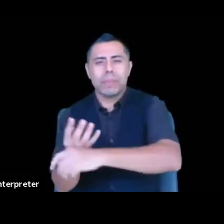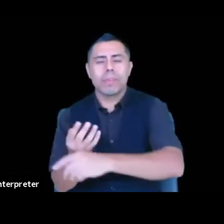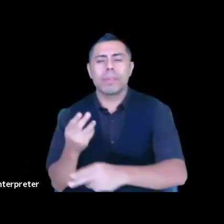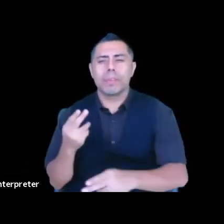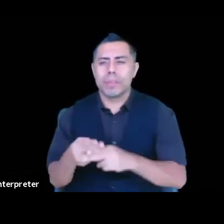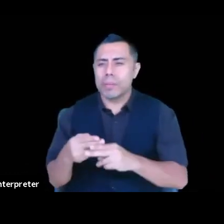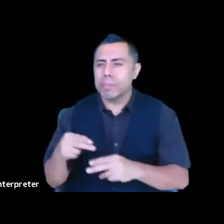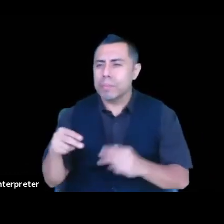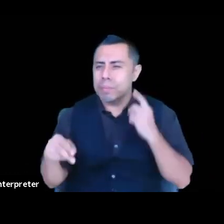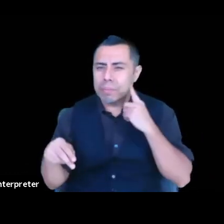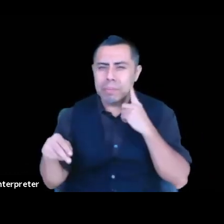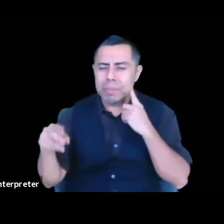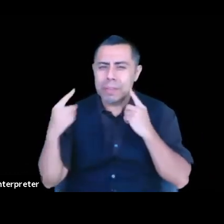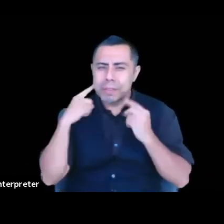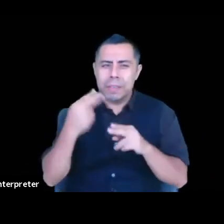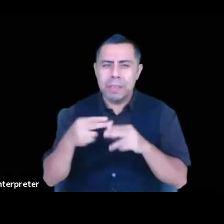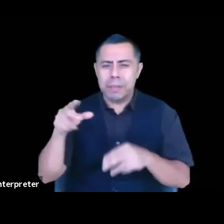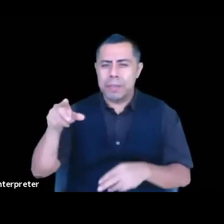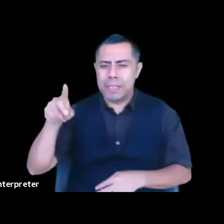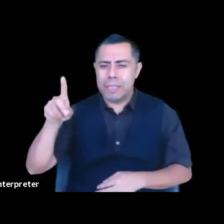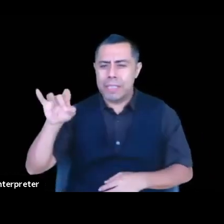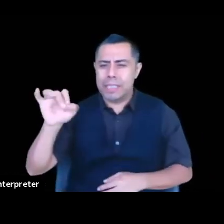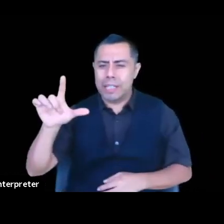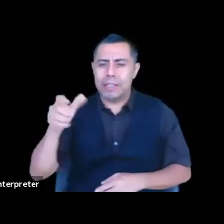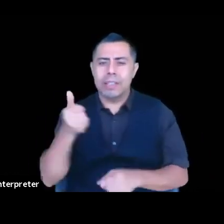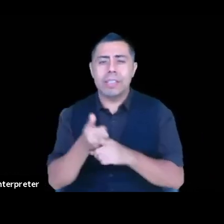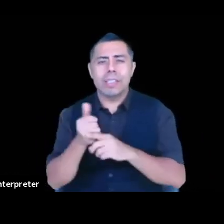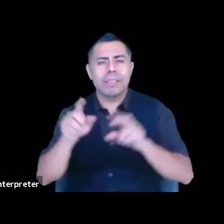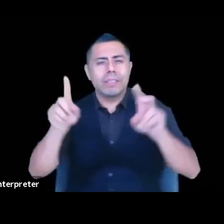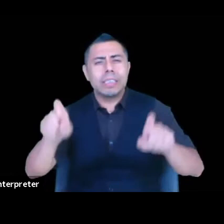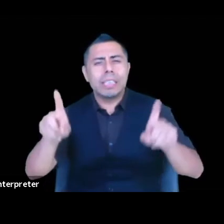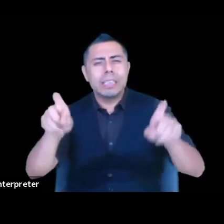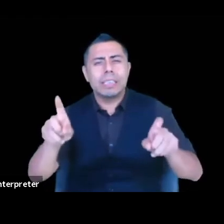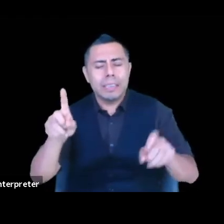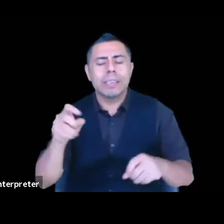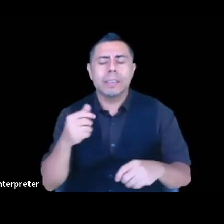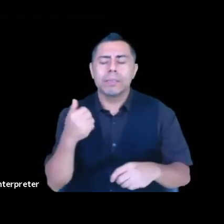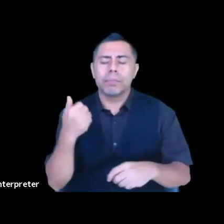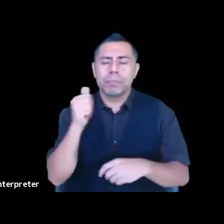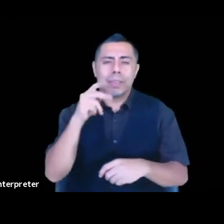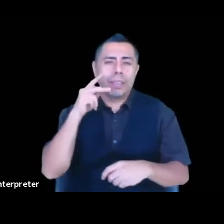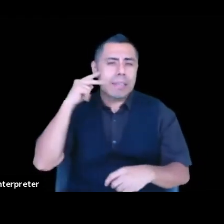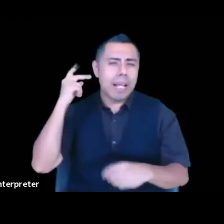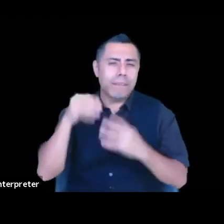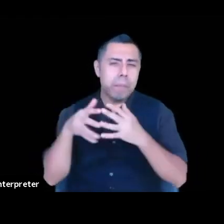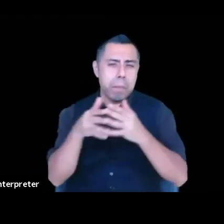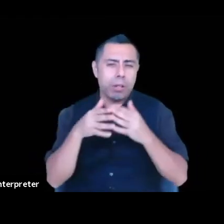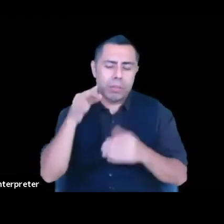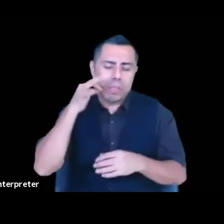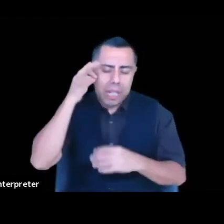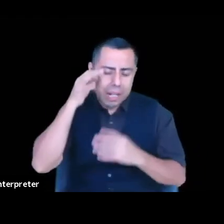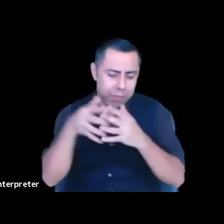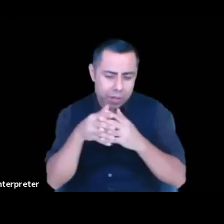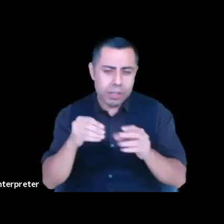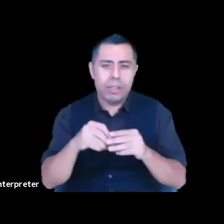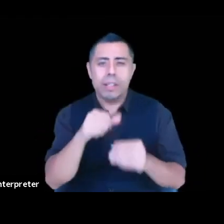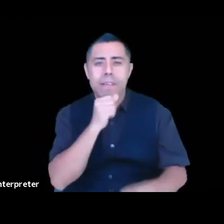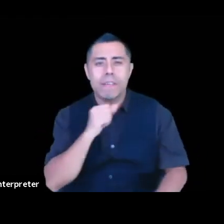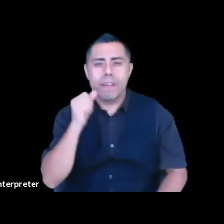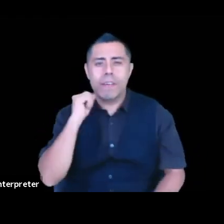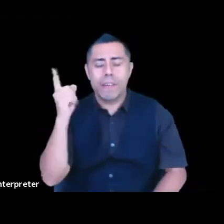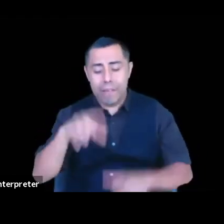and stuff like that with the Native Americans in Arizona, and found out that we have a thrifty gene, it's